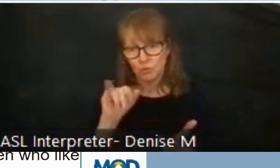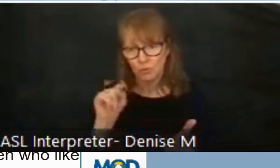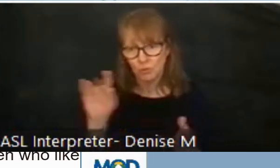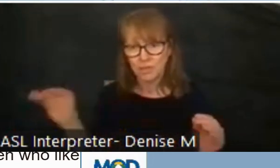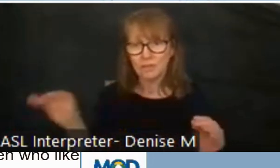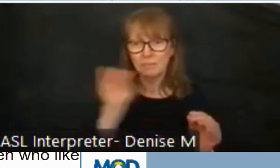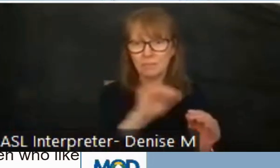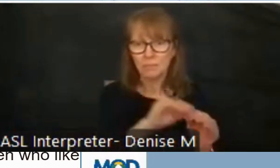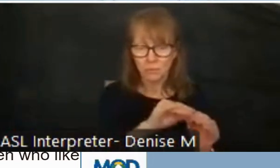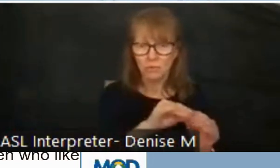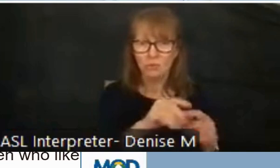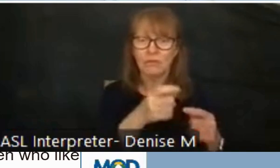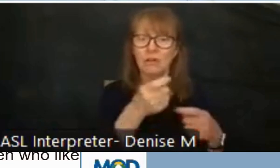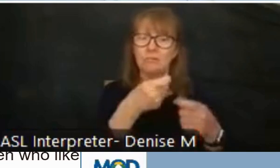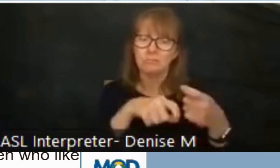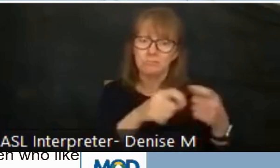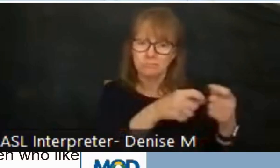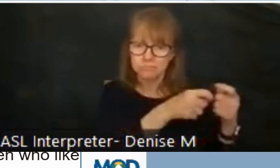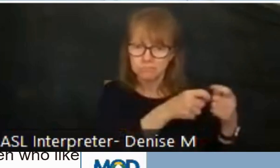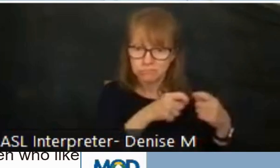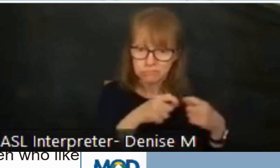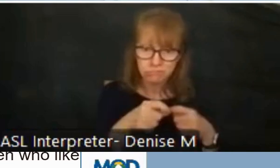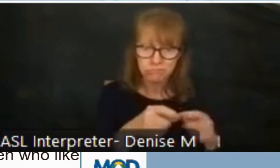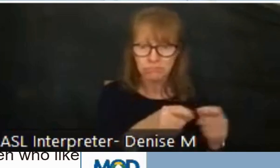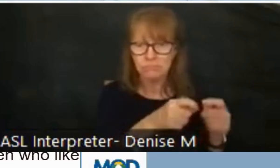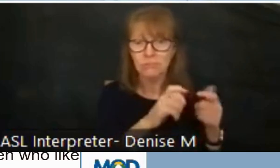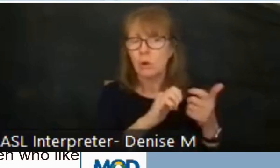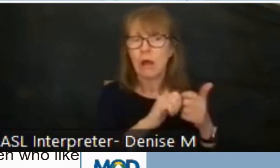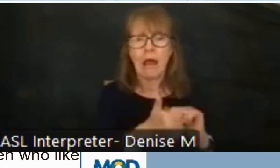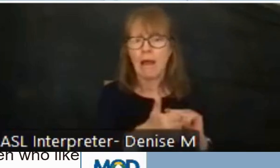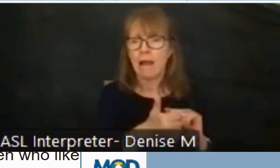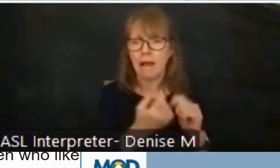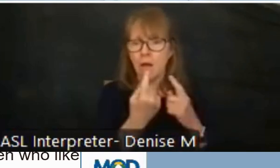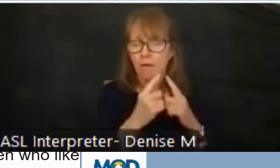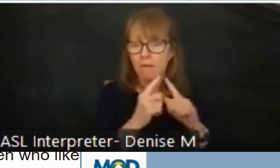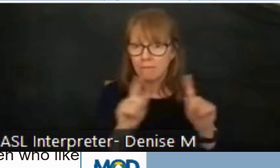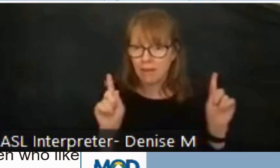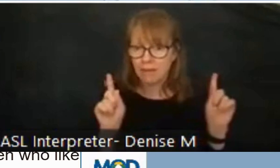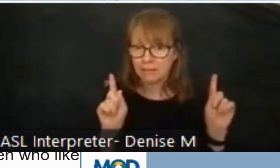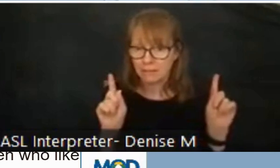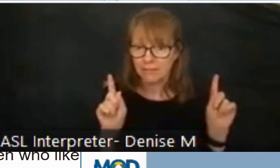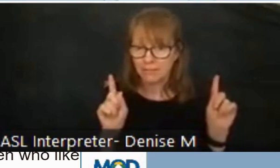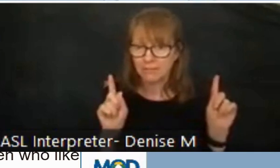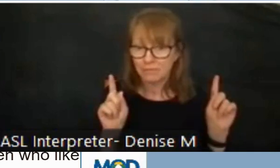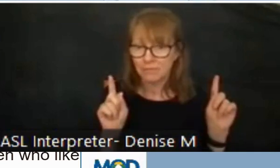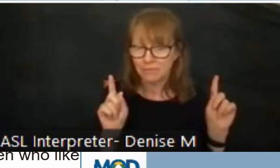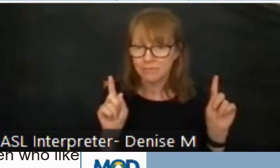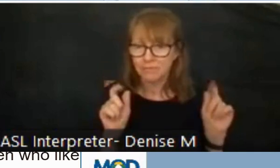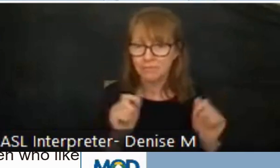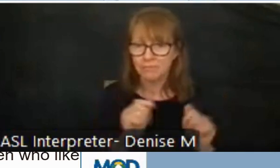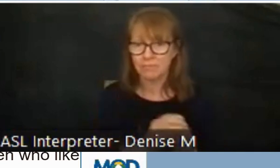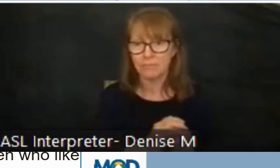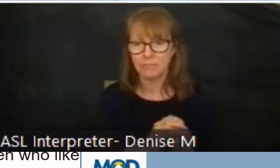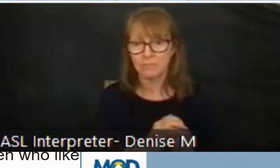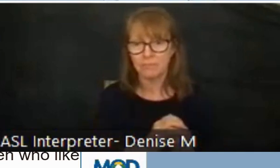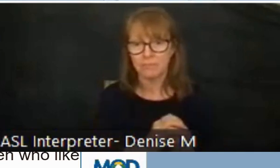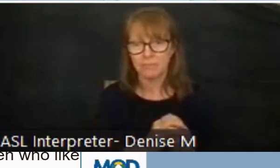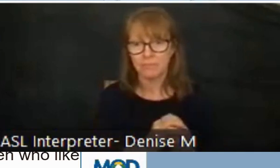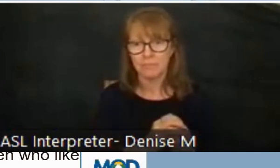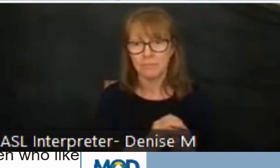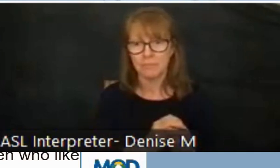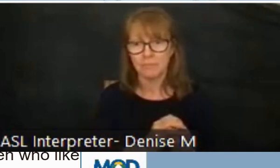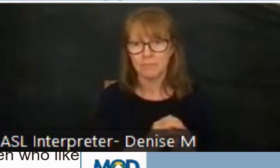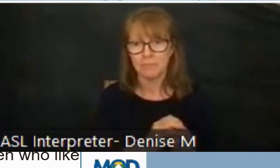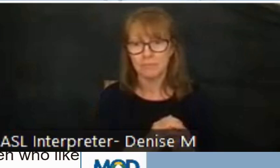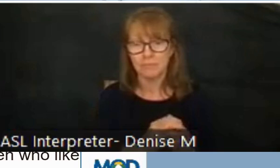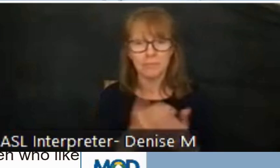time. So how can he make it more likely to be effective? He might want to ask